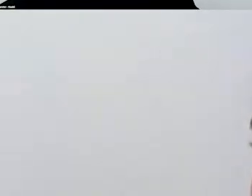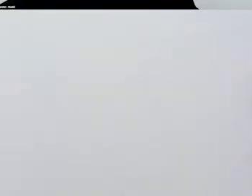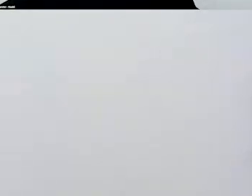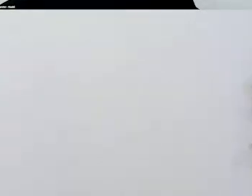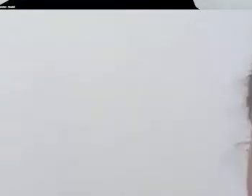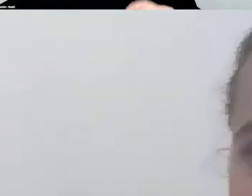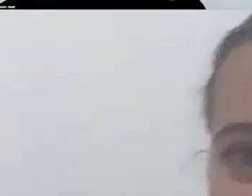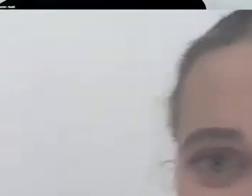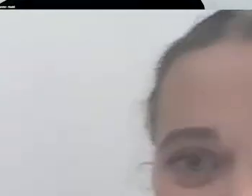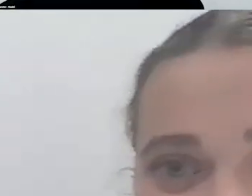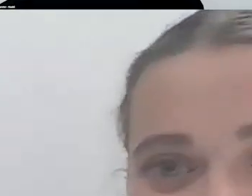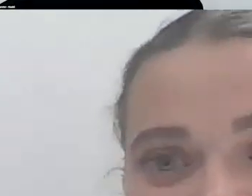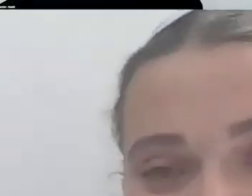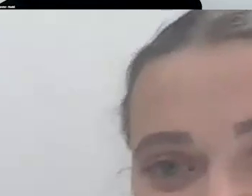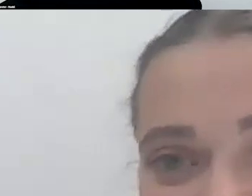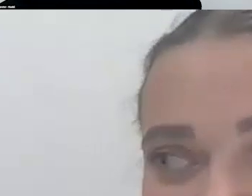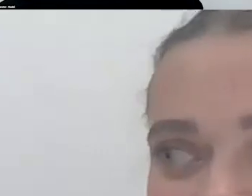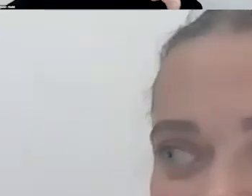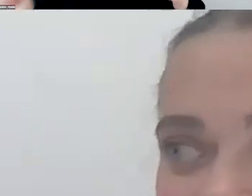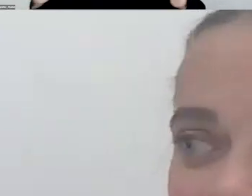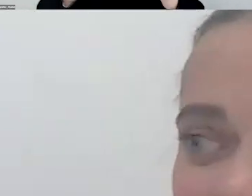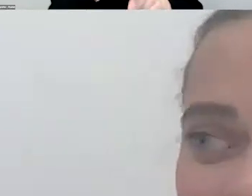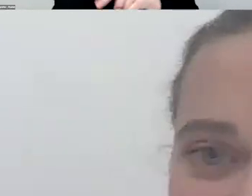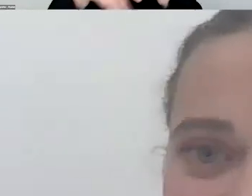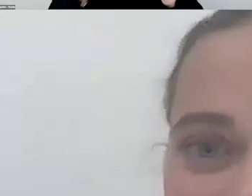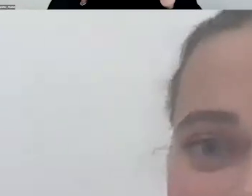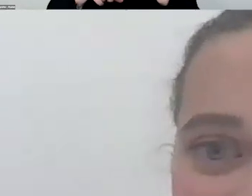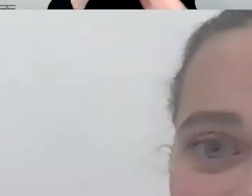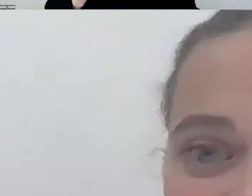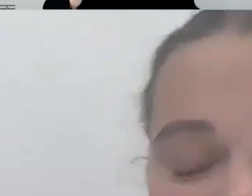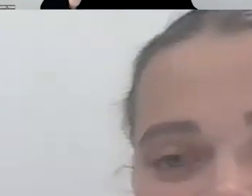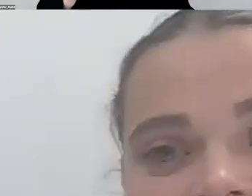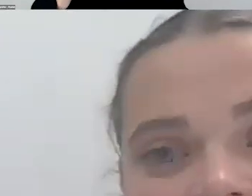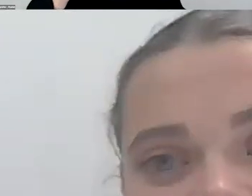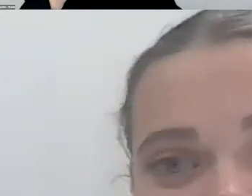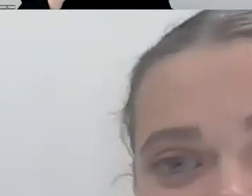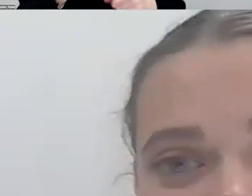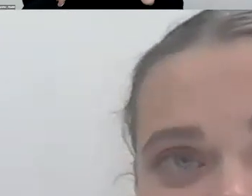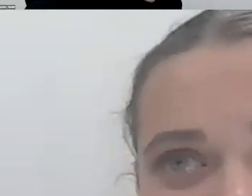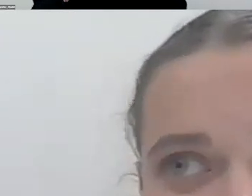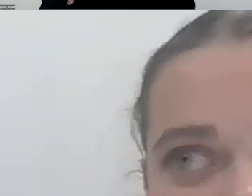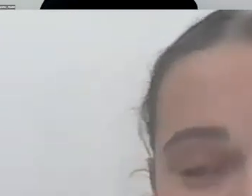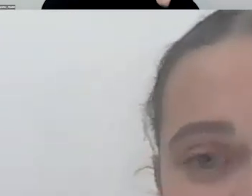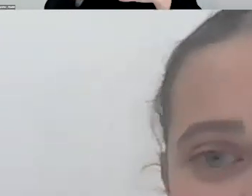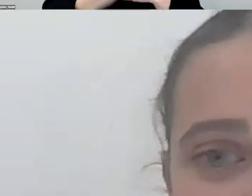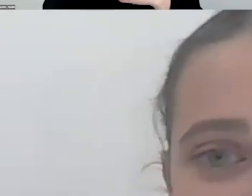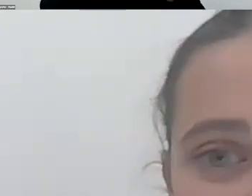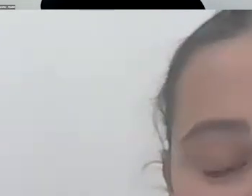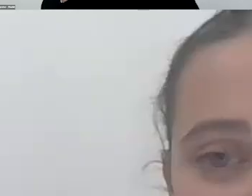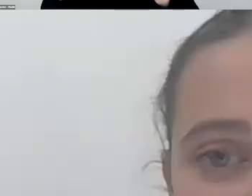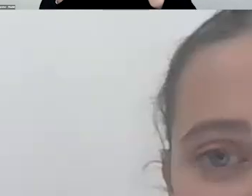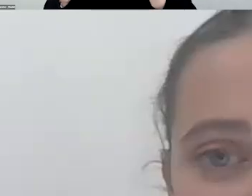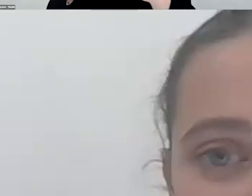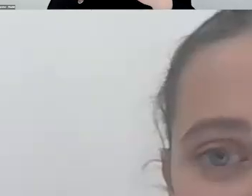discussed AI a bit as a team in terms of the role that it might be able to play in accessible information and individualizing care plans. I